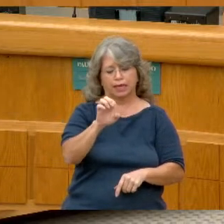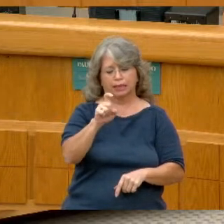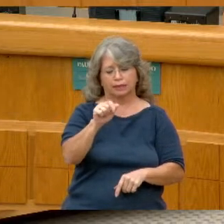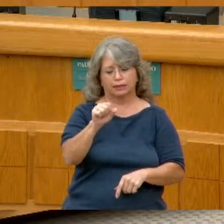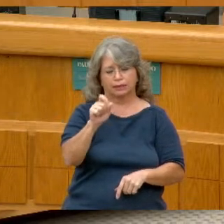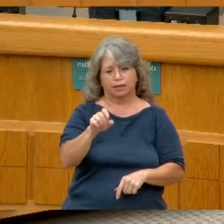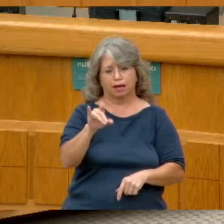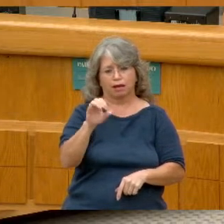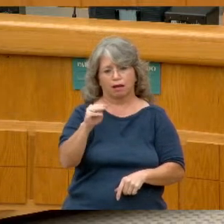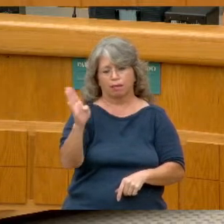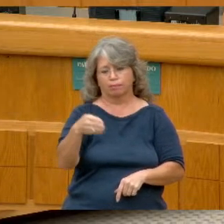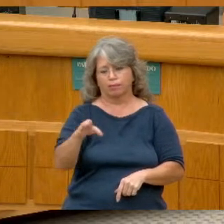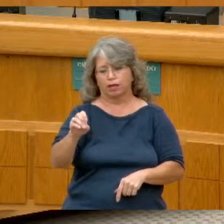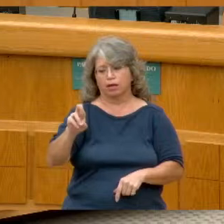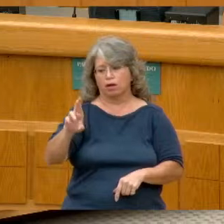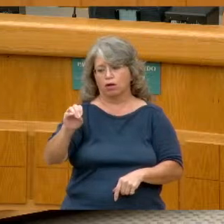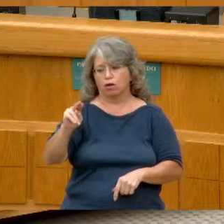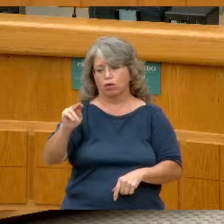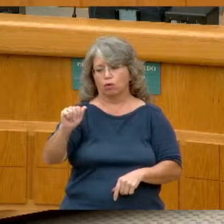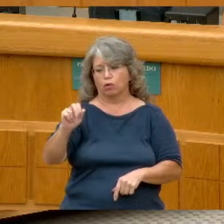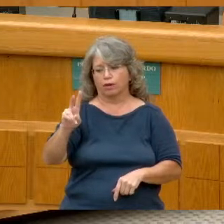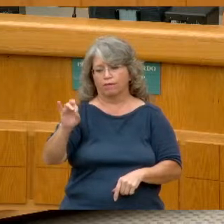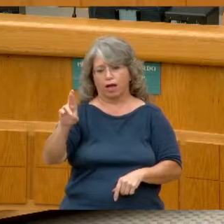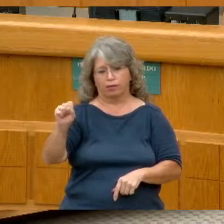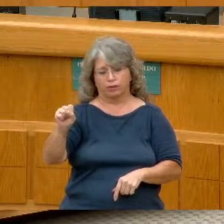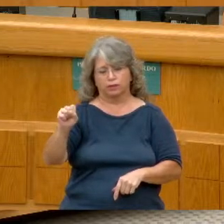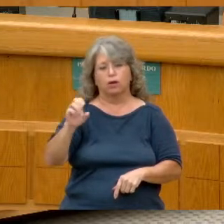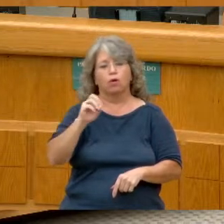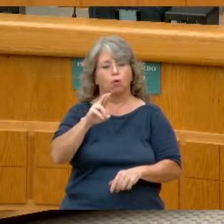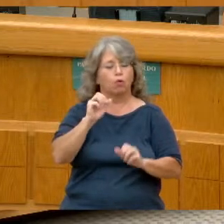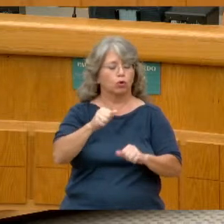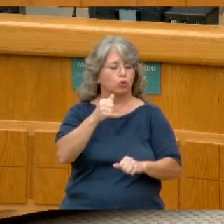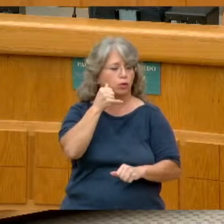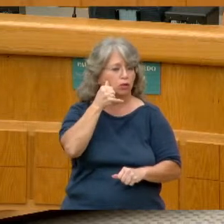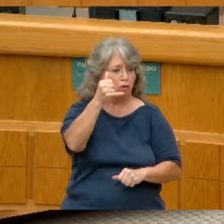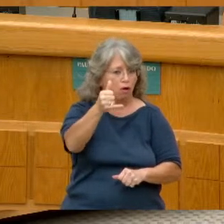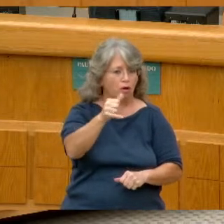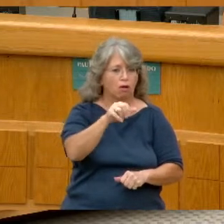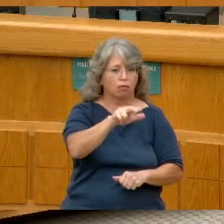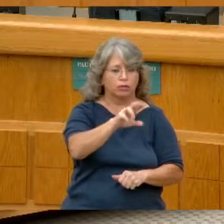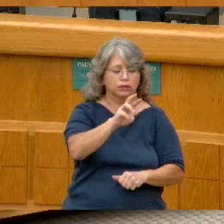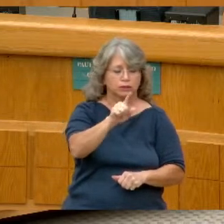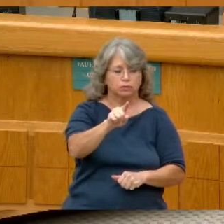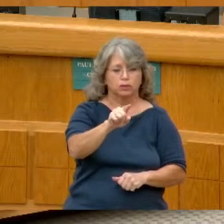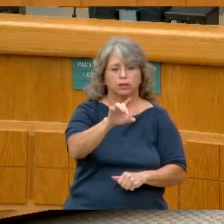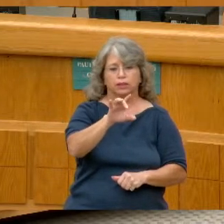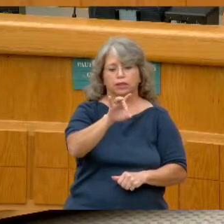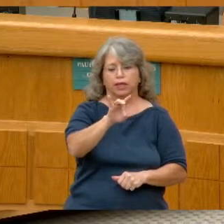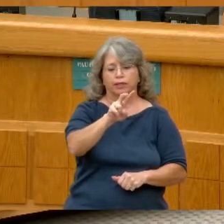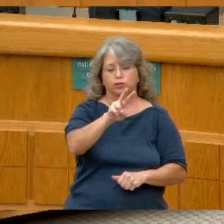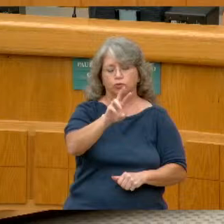www.cctexas.com/coronavirus under recent updates, or you can call our hotline at